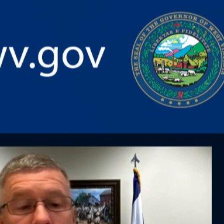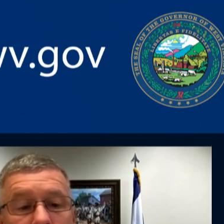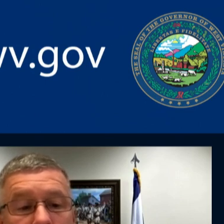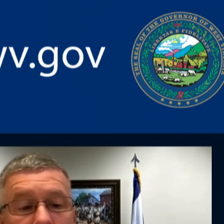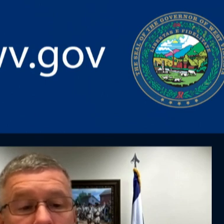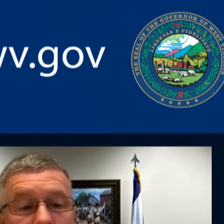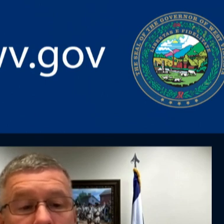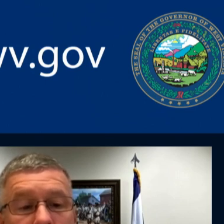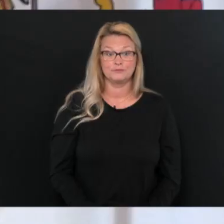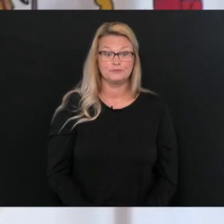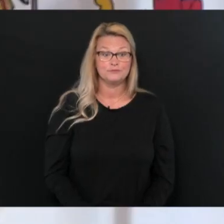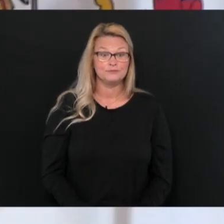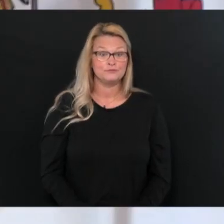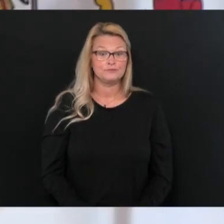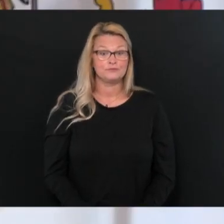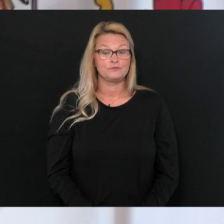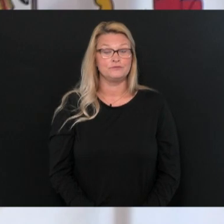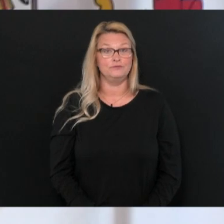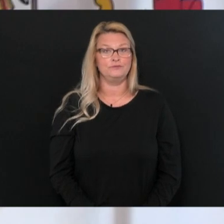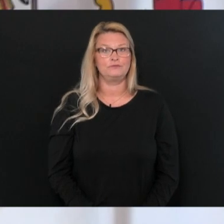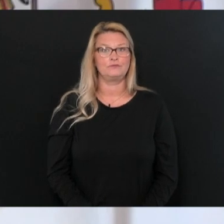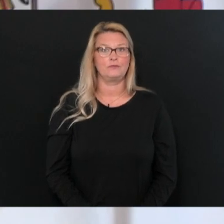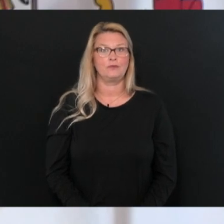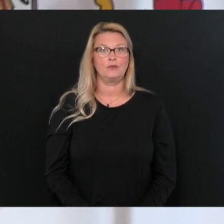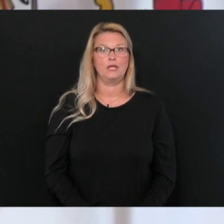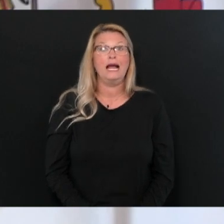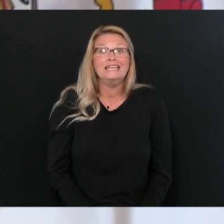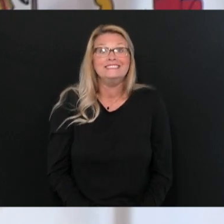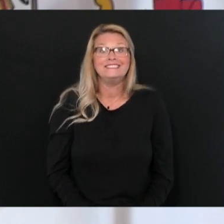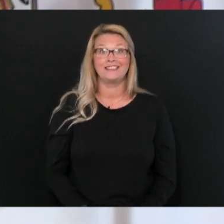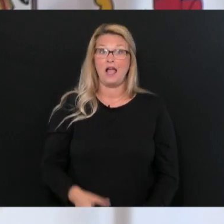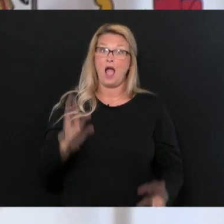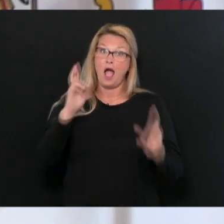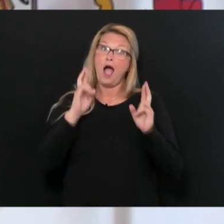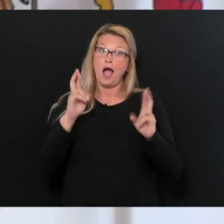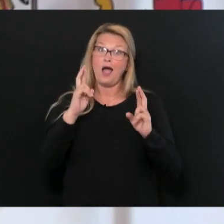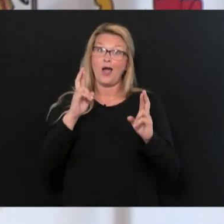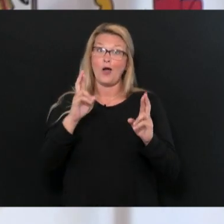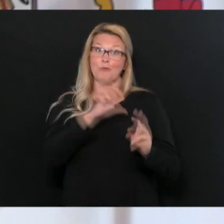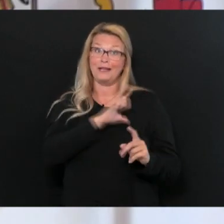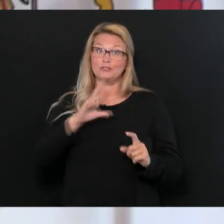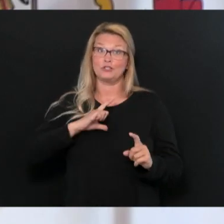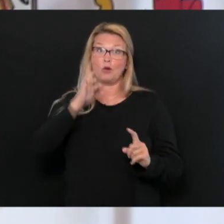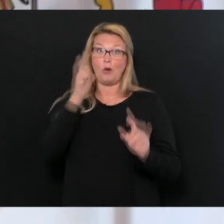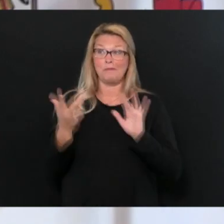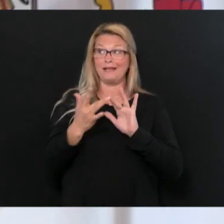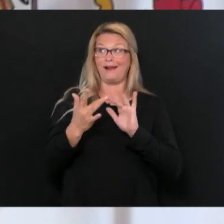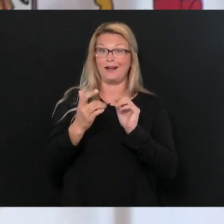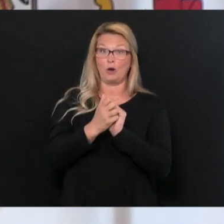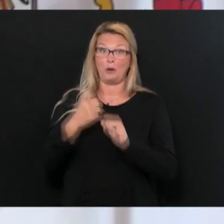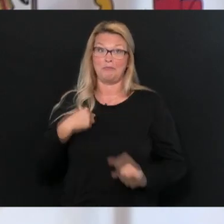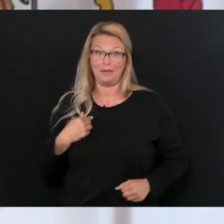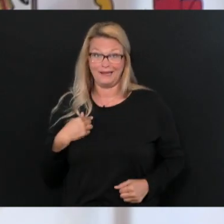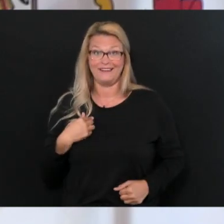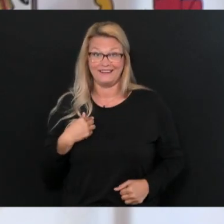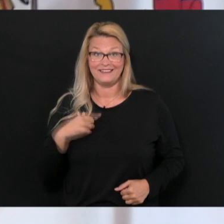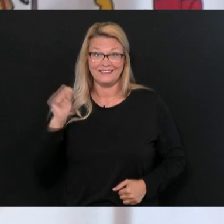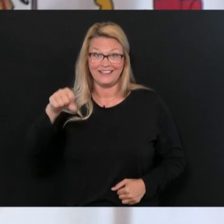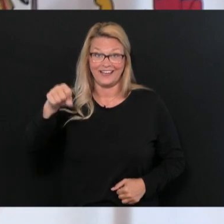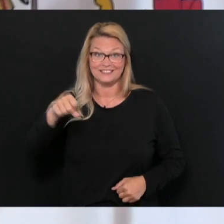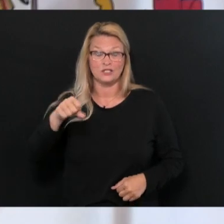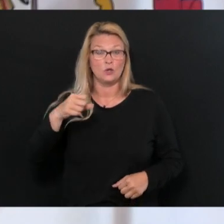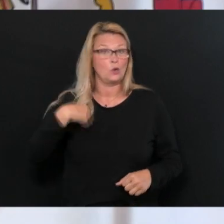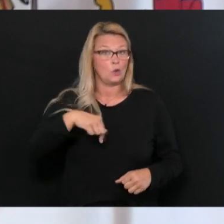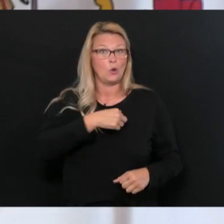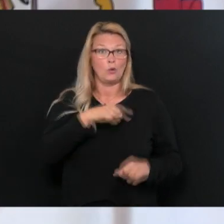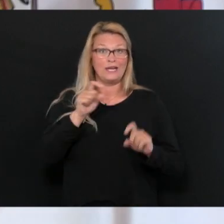Well, Paul, first of all, I hope they'll be in contact with me, from the standpoint that we've got to go